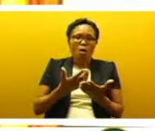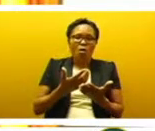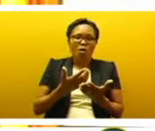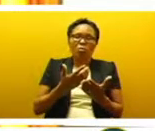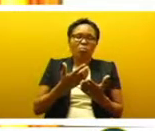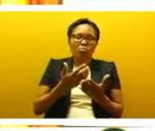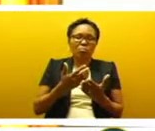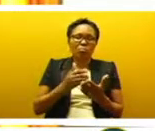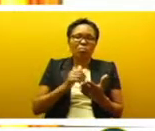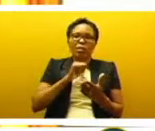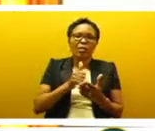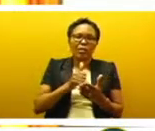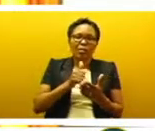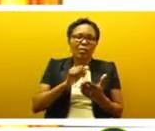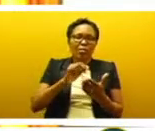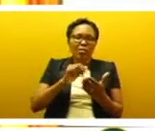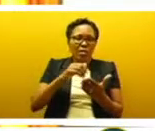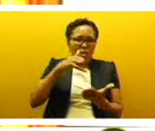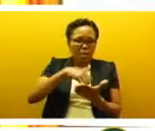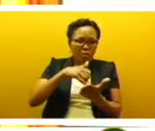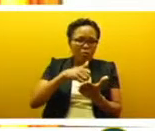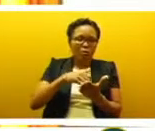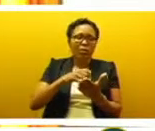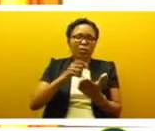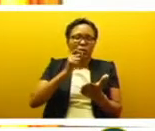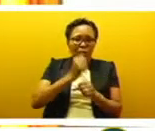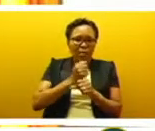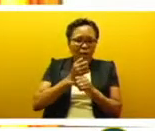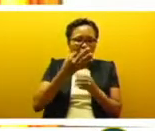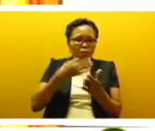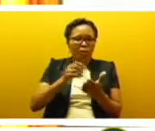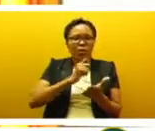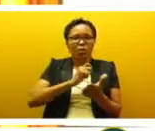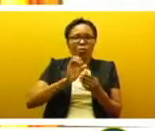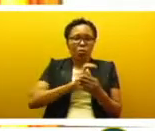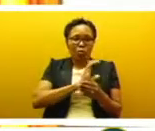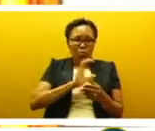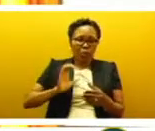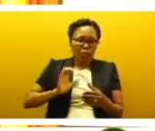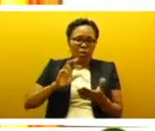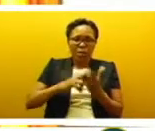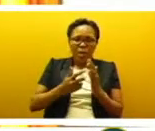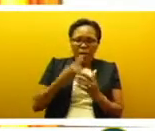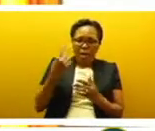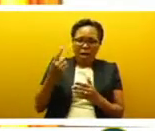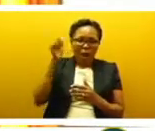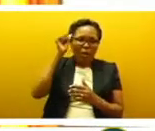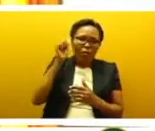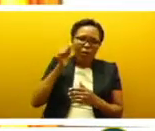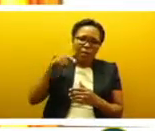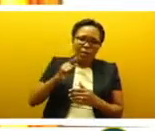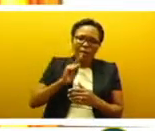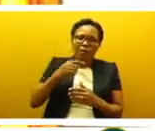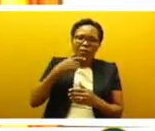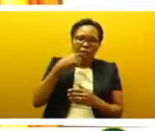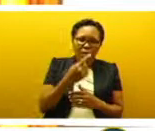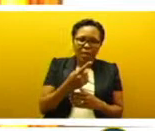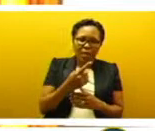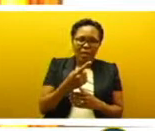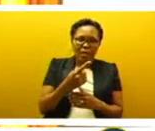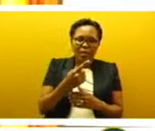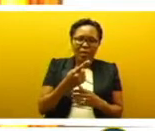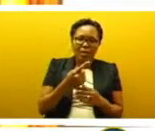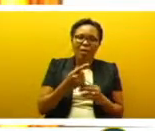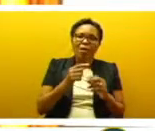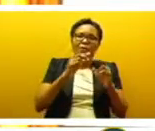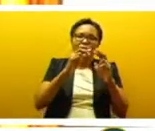commission. It cannot therefore lie in the mouth of counsel to submit that the verification